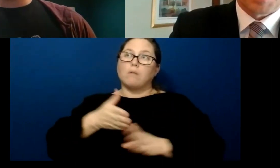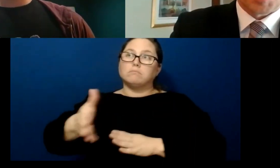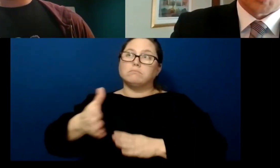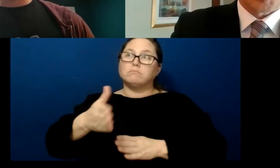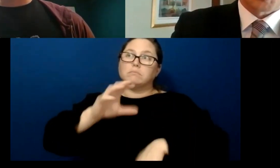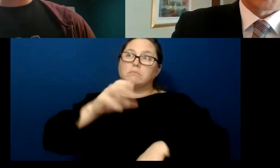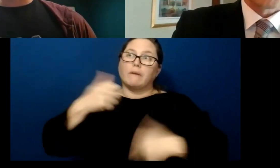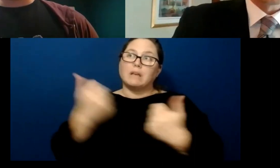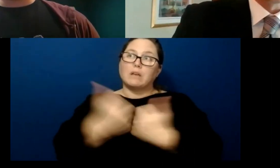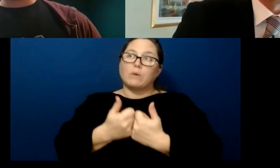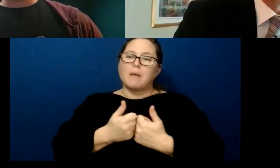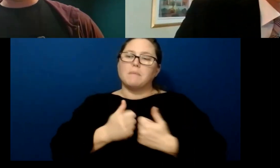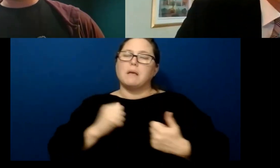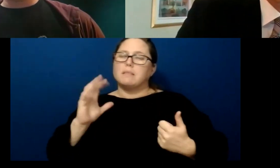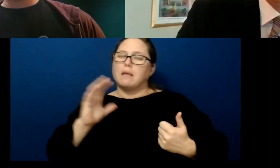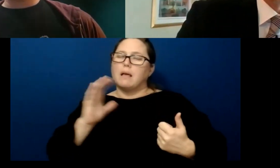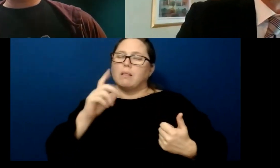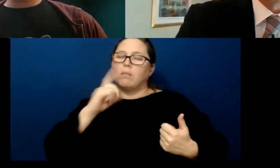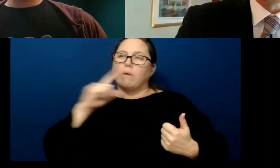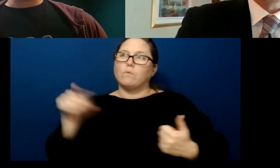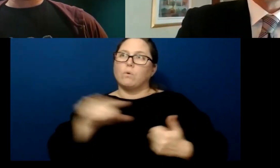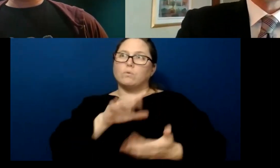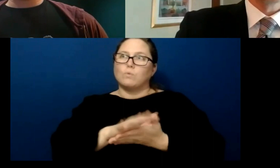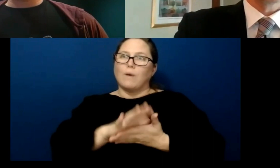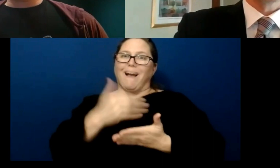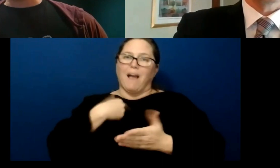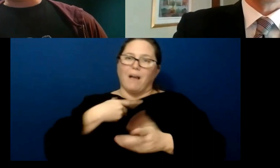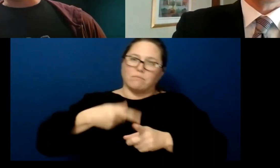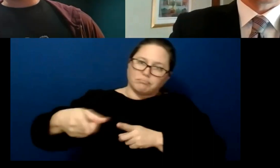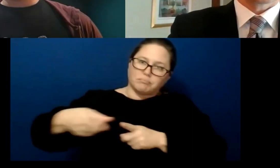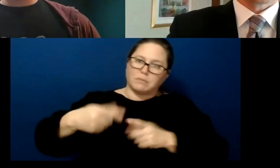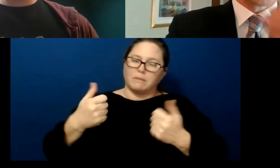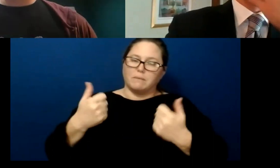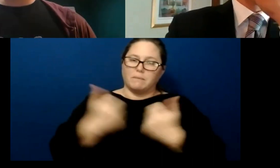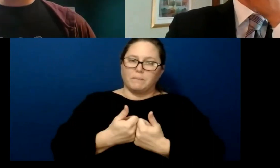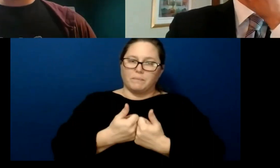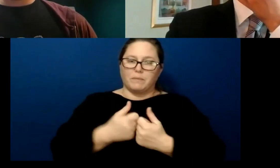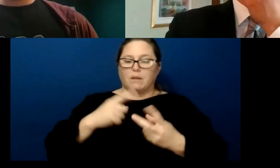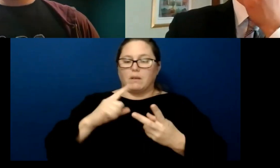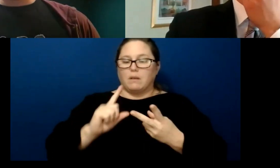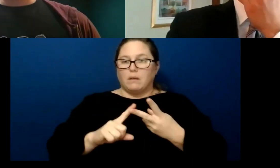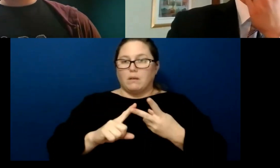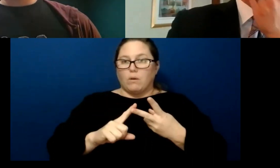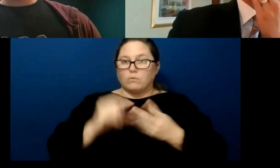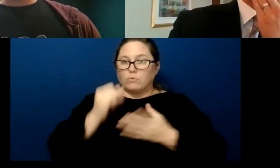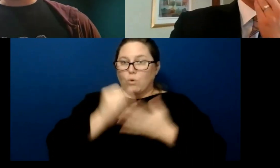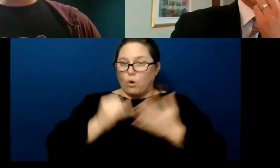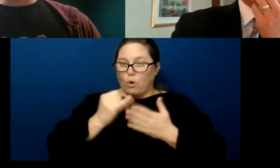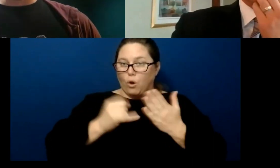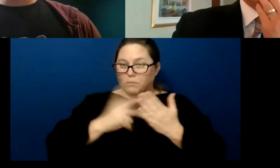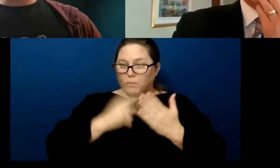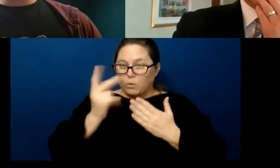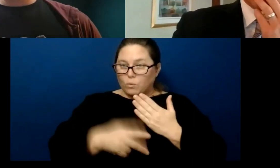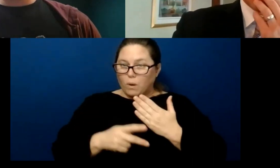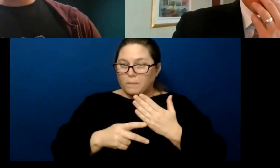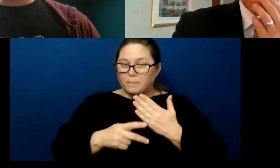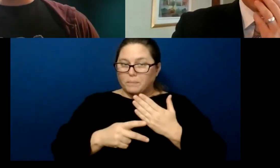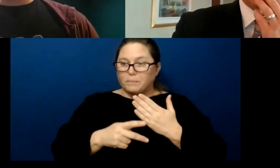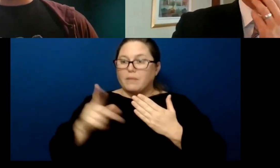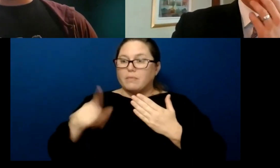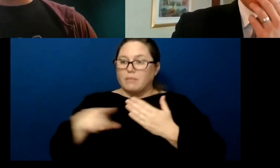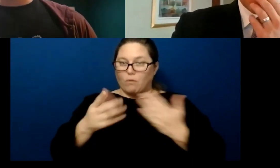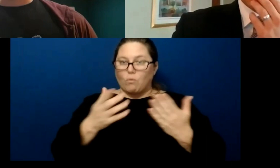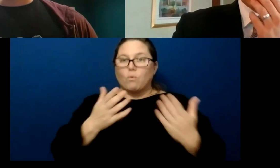schools that have programs specific to video games. There's also a lot of art programs out there that have classes